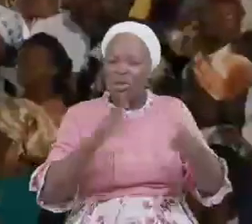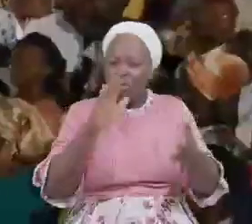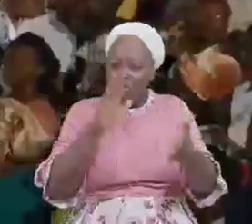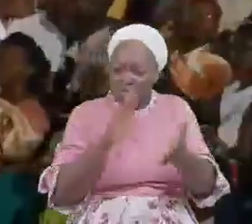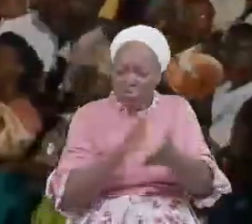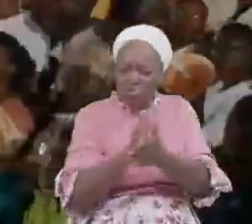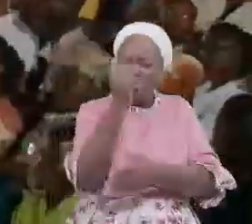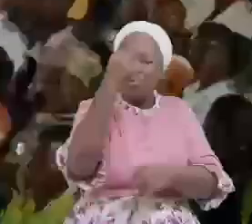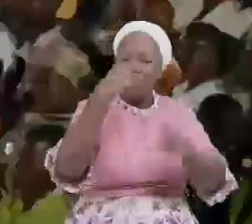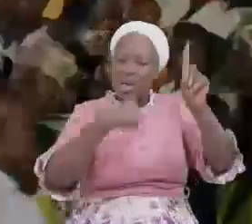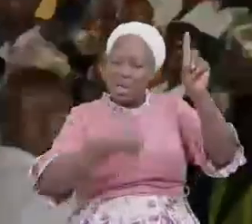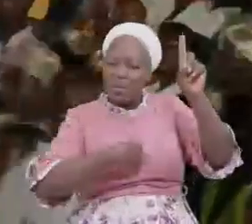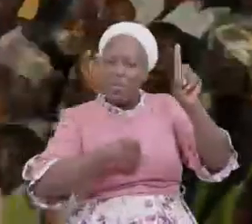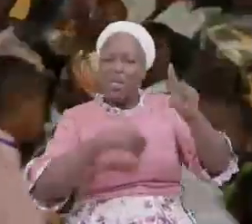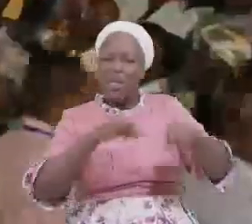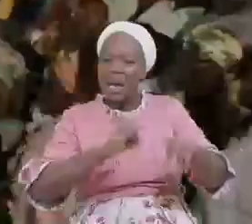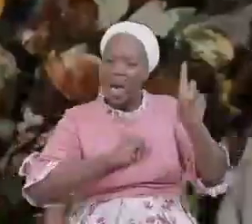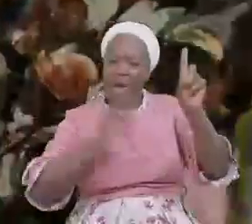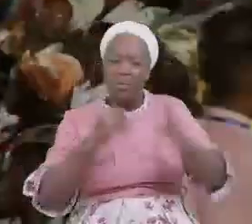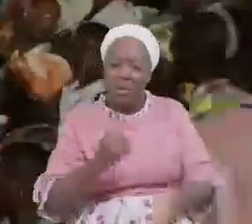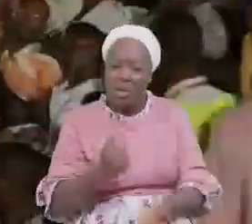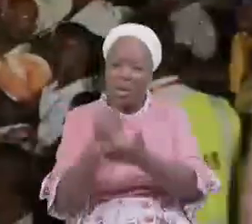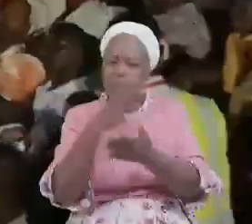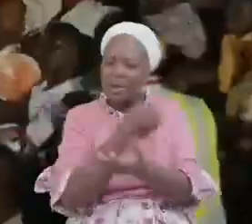help you and save you.